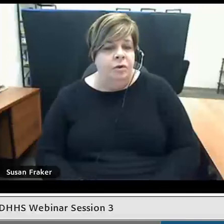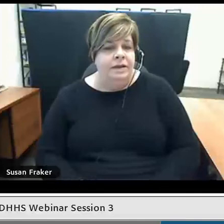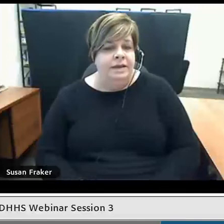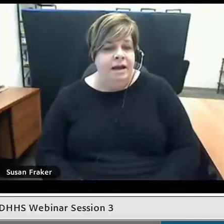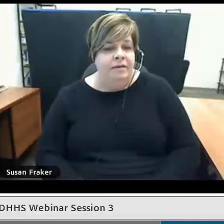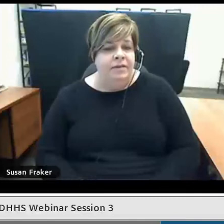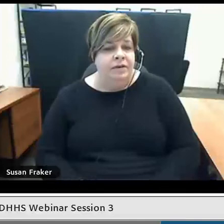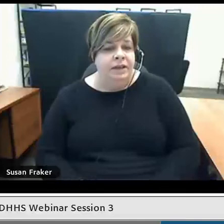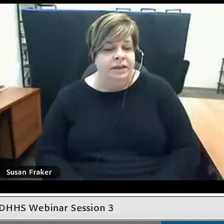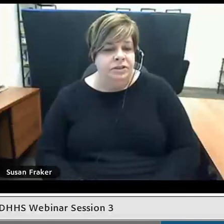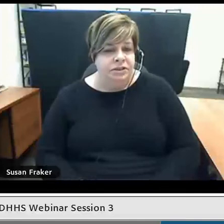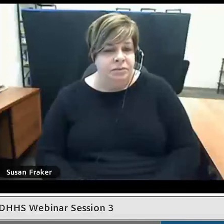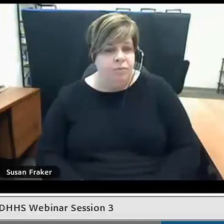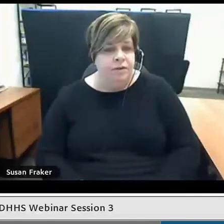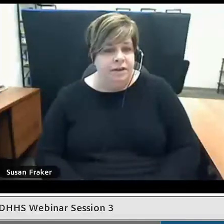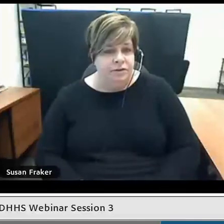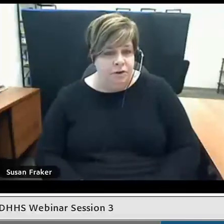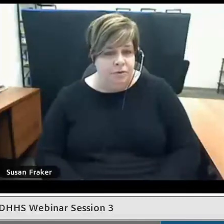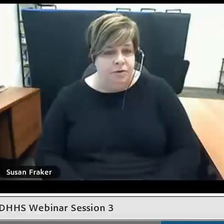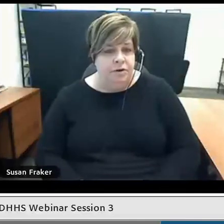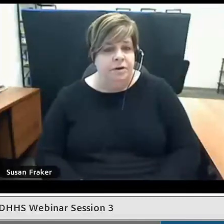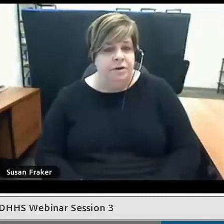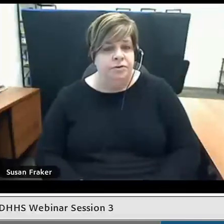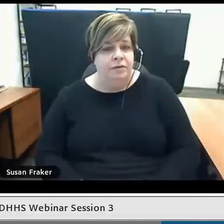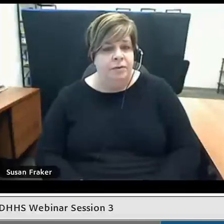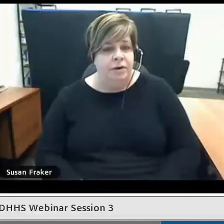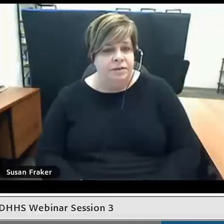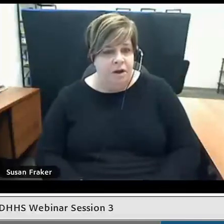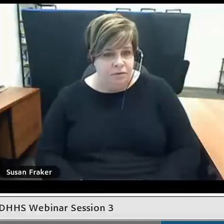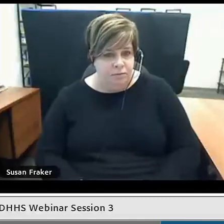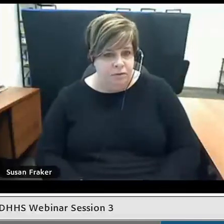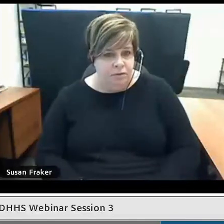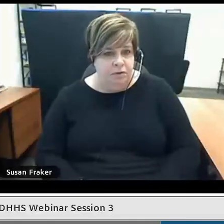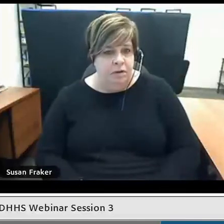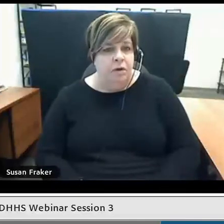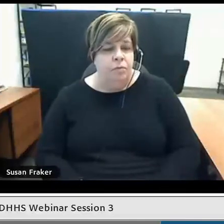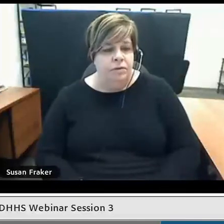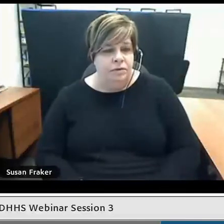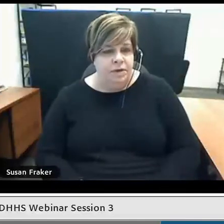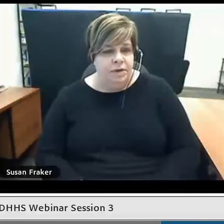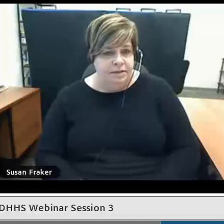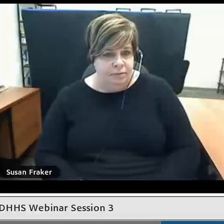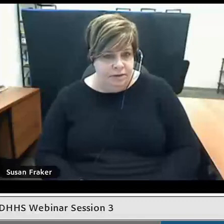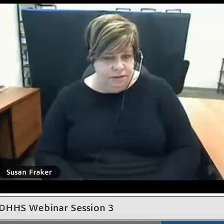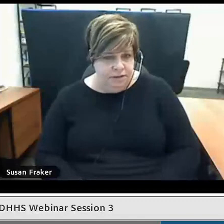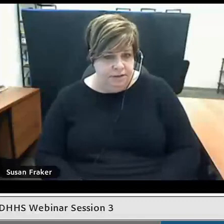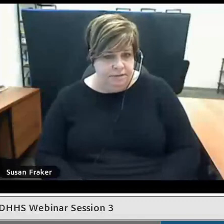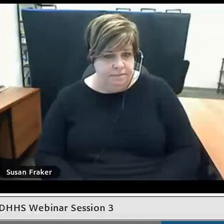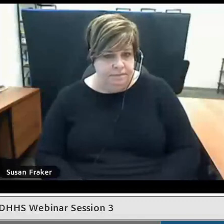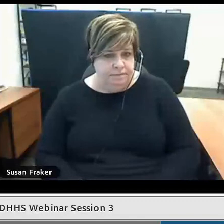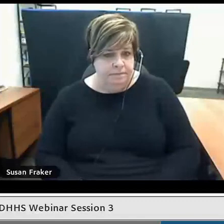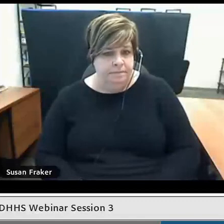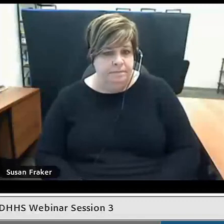And you'll want to have that relationship with the interpreter so everyone is comfortable with those kinds of